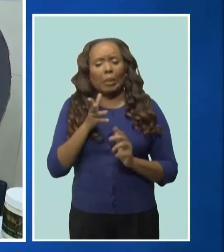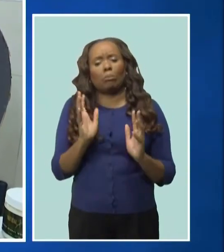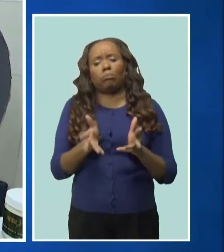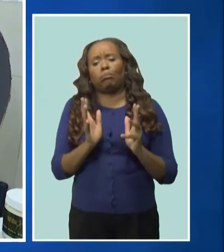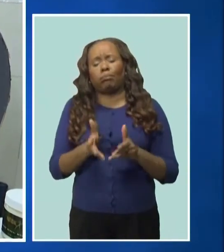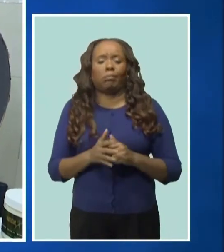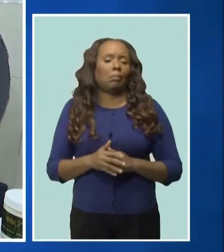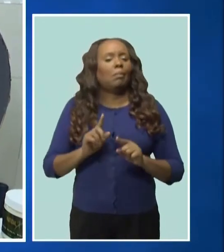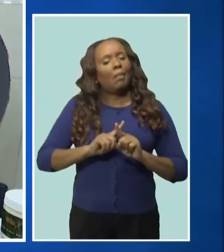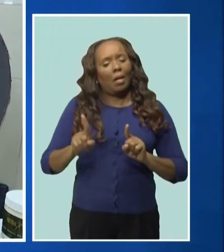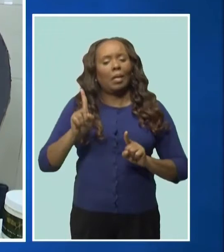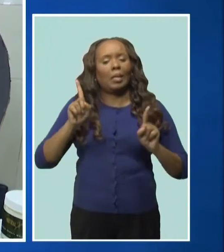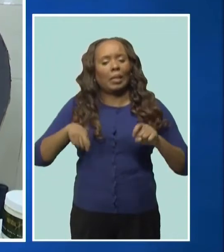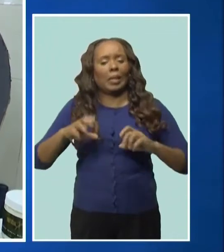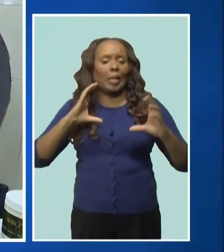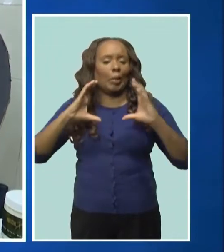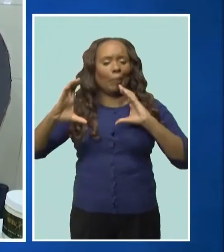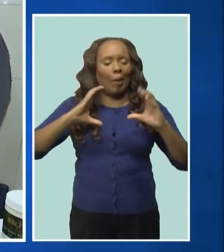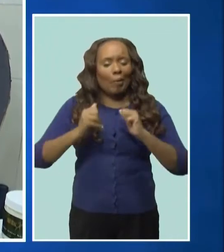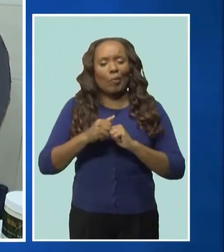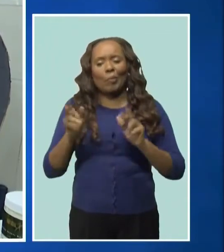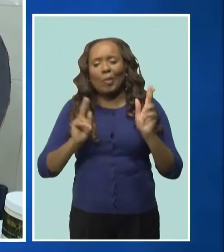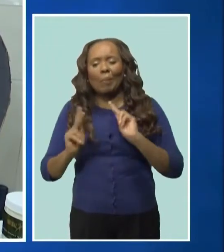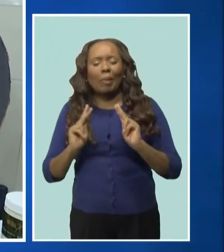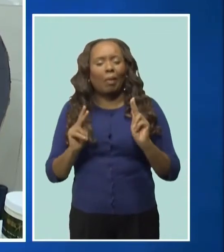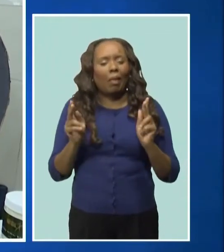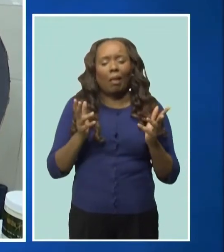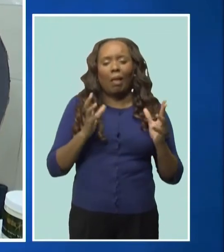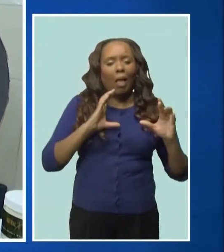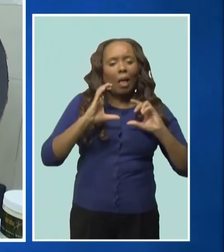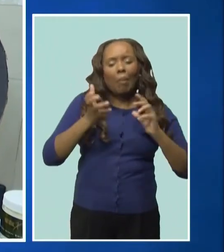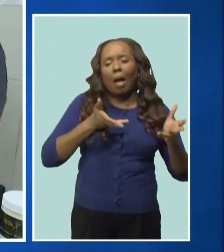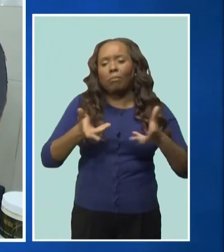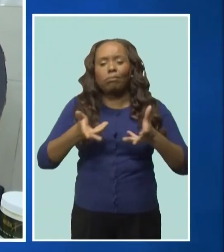to communicate a lot more with people, learn how to